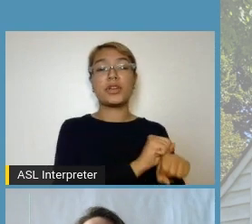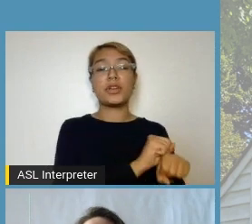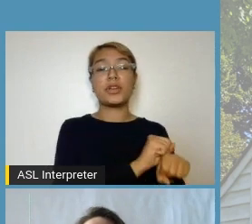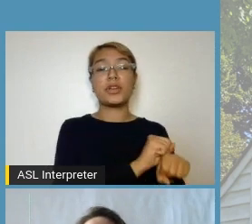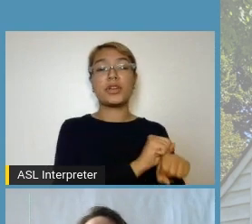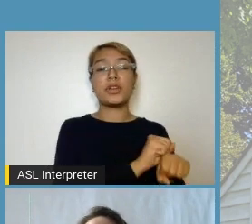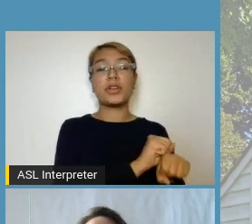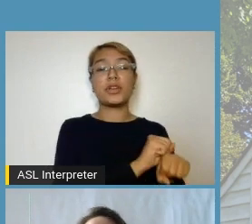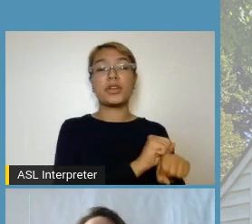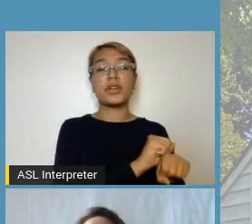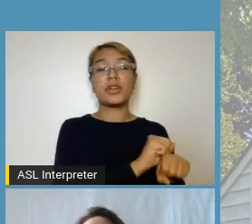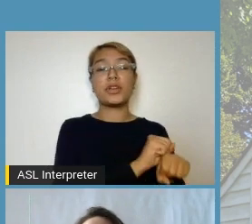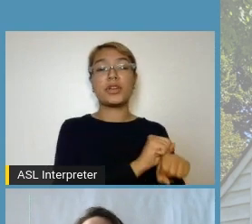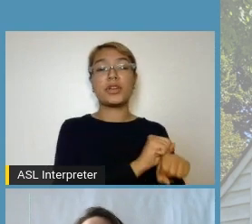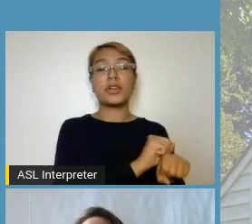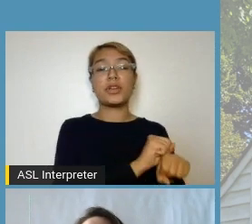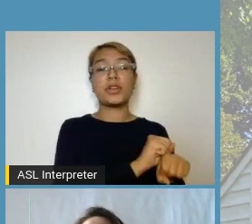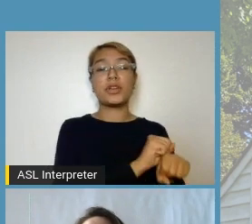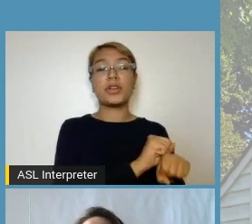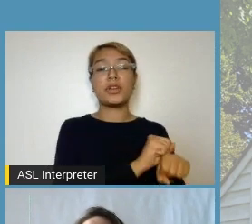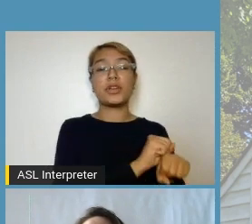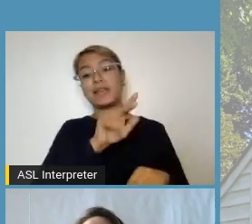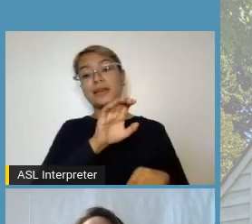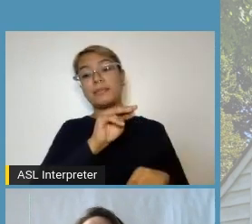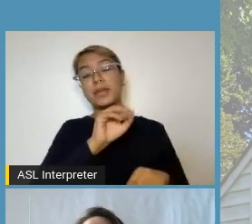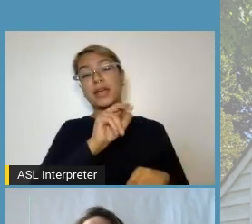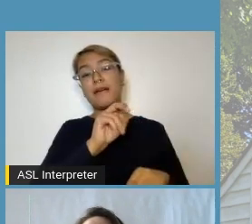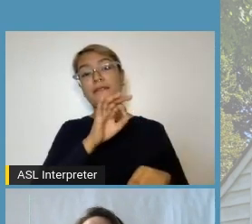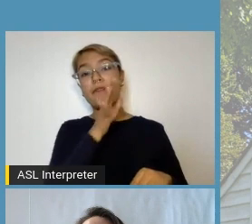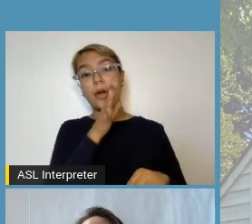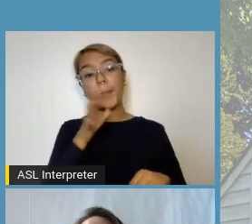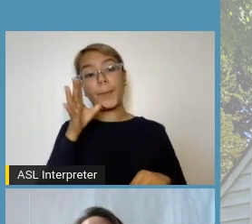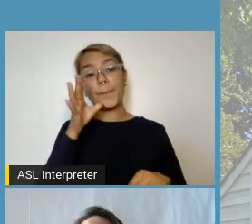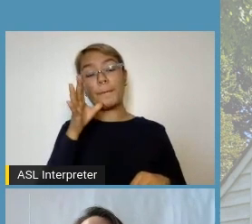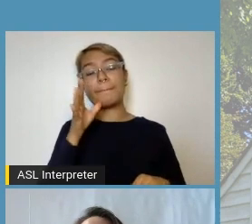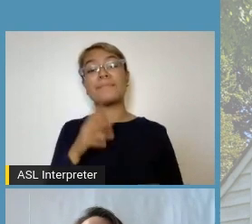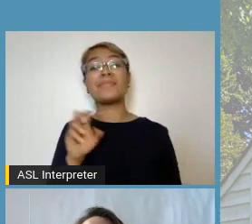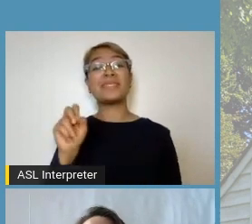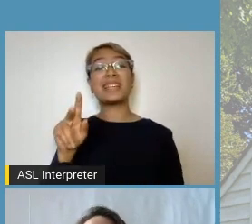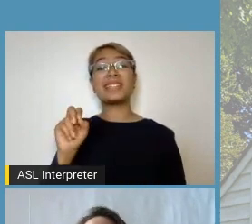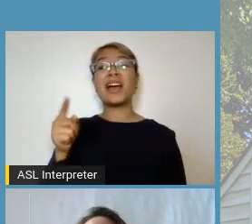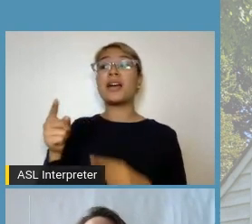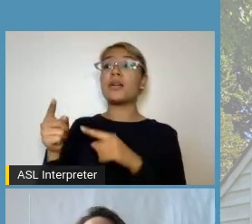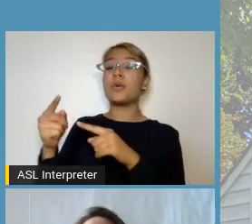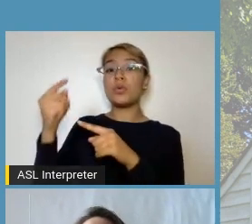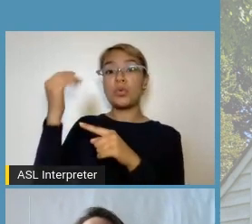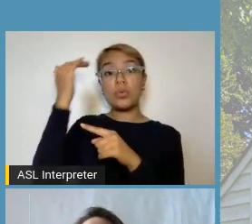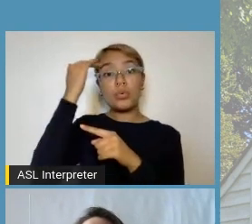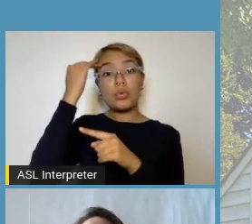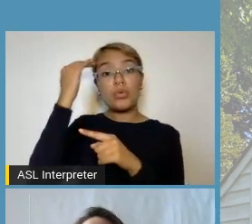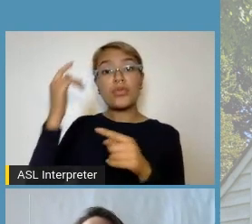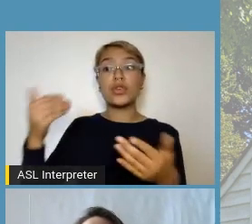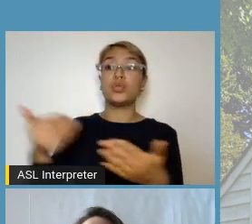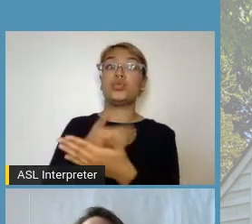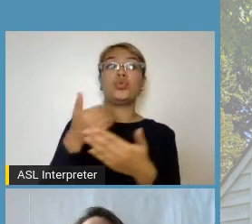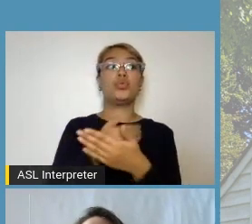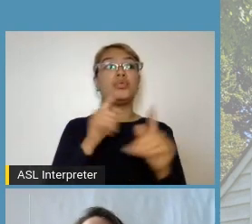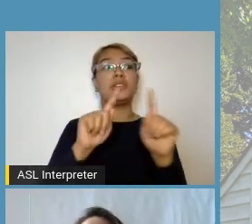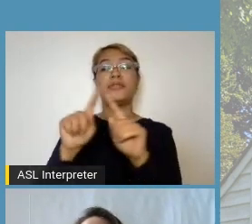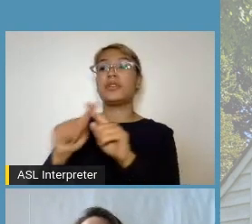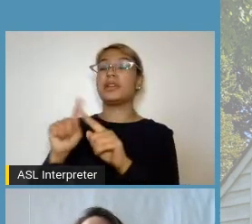farm. Being on TikTok and YouTube in my personal time made me aware of the potential for new income streams